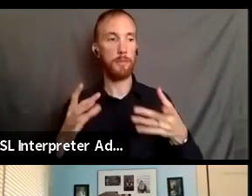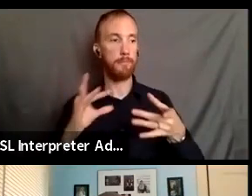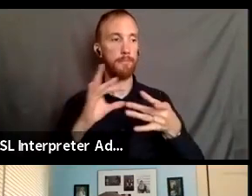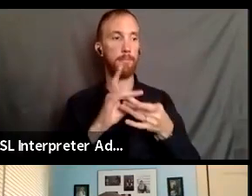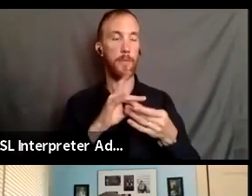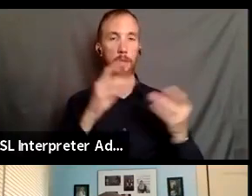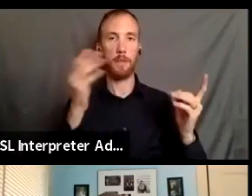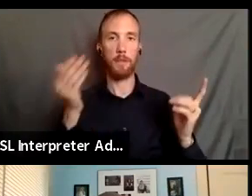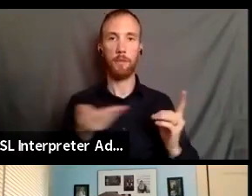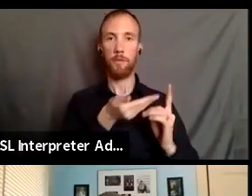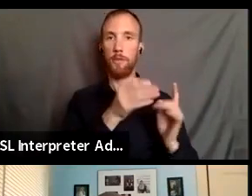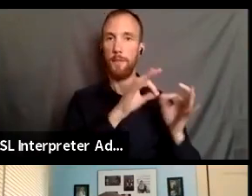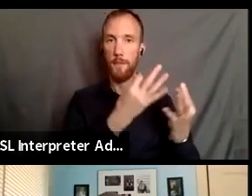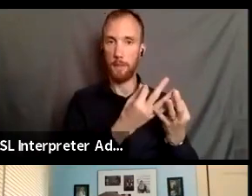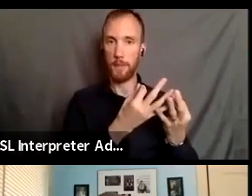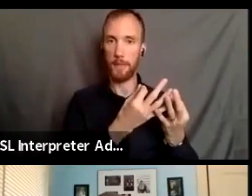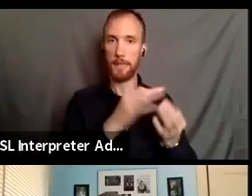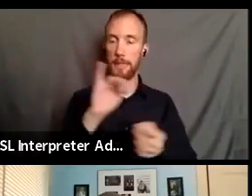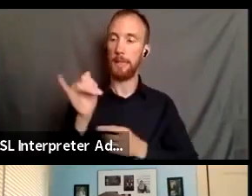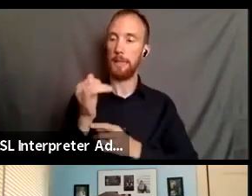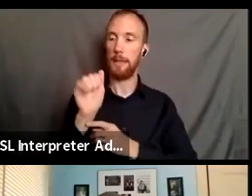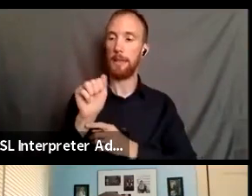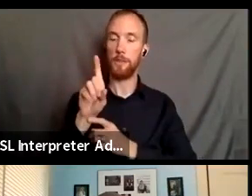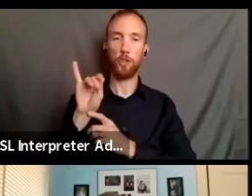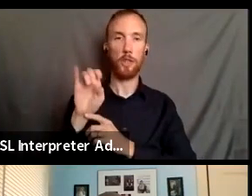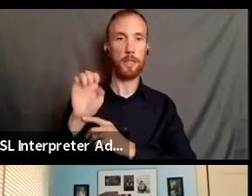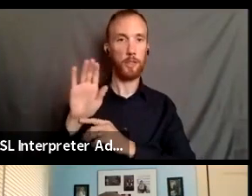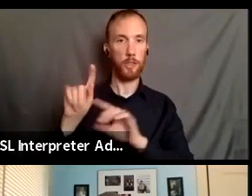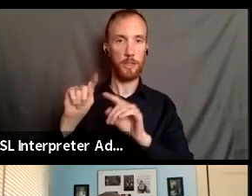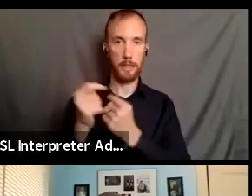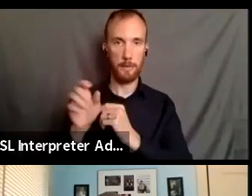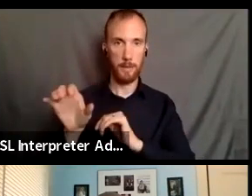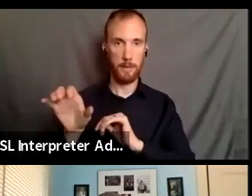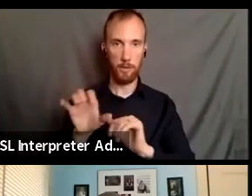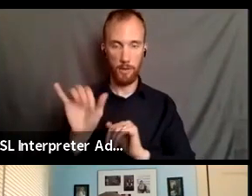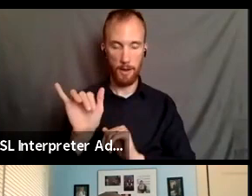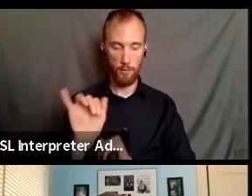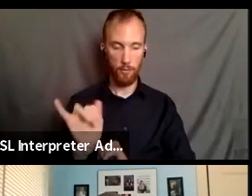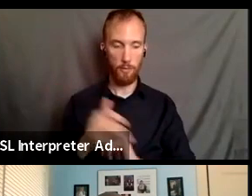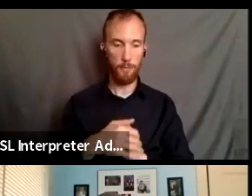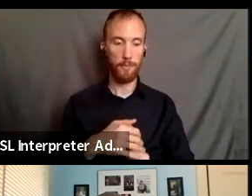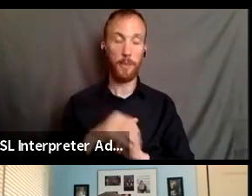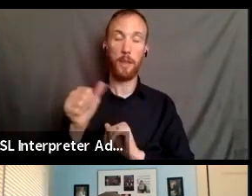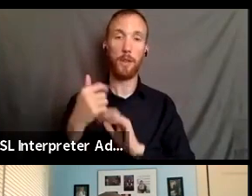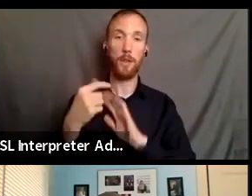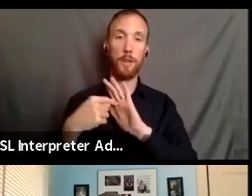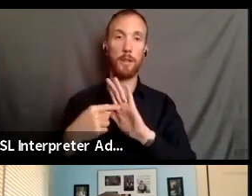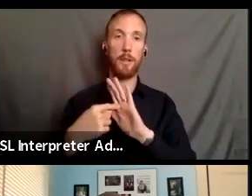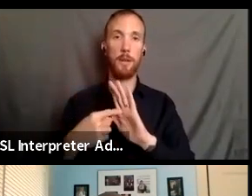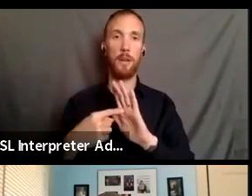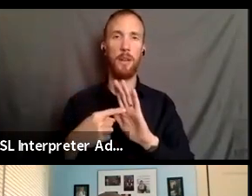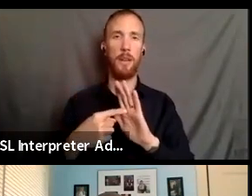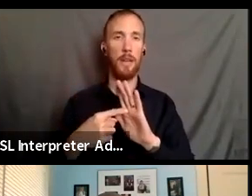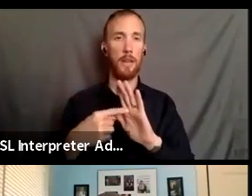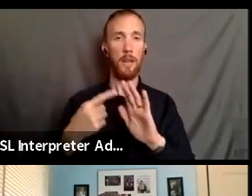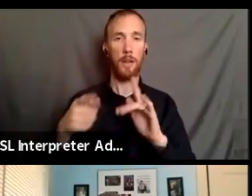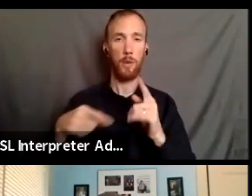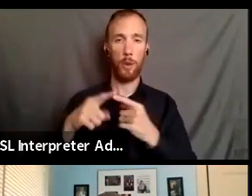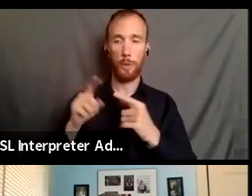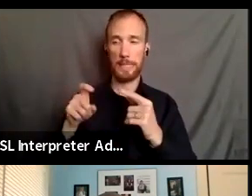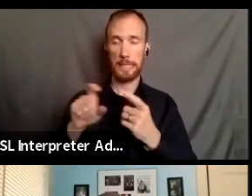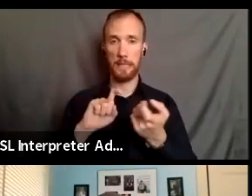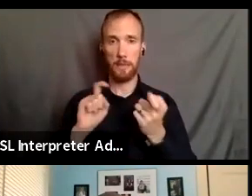team also does another example i can provide you is that when we needed to go remote we were